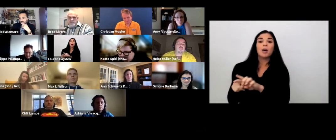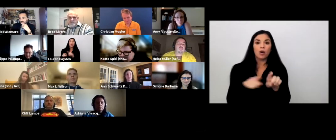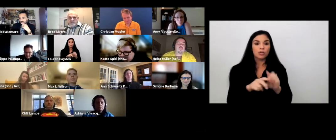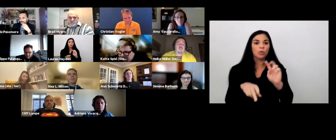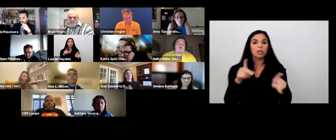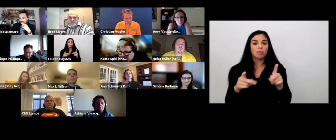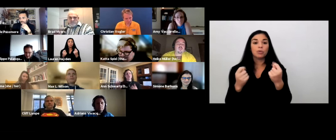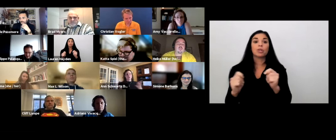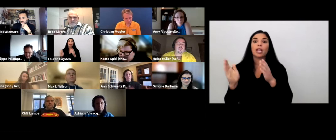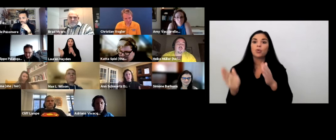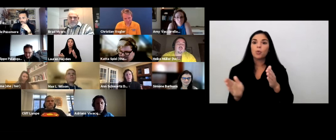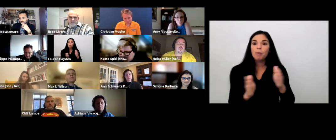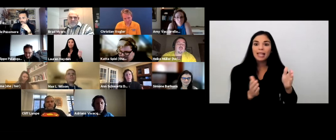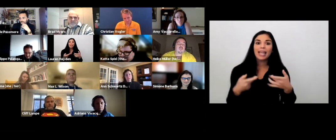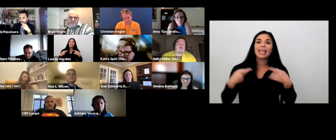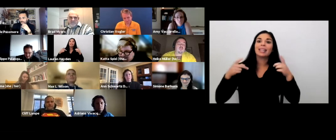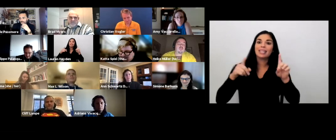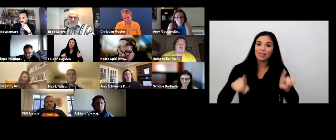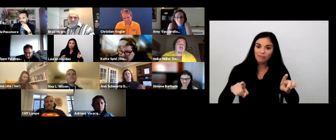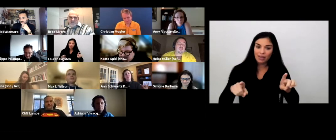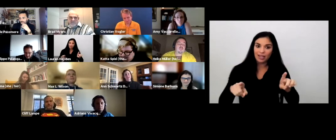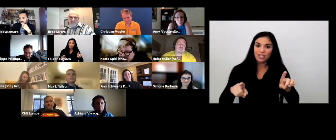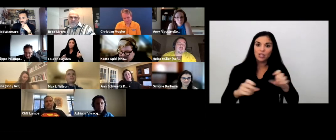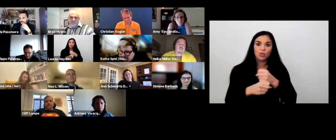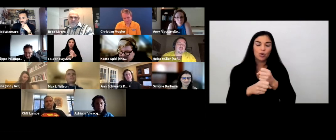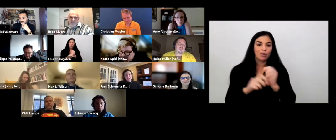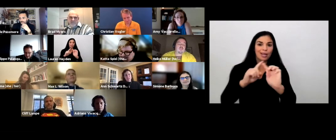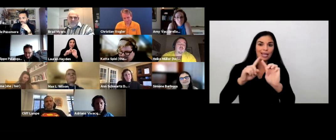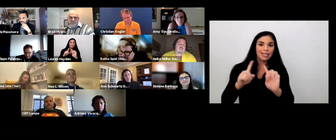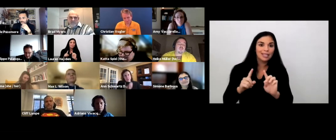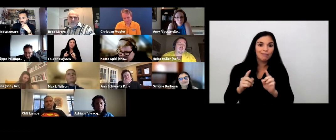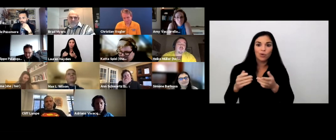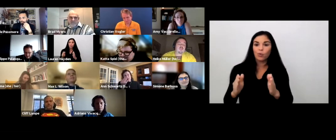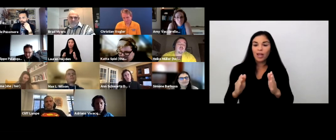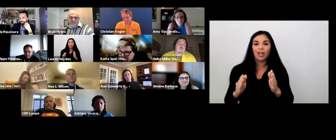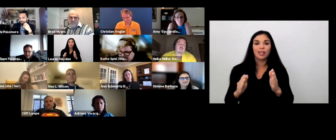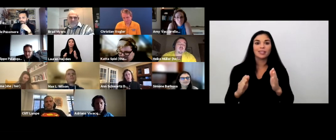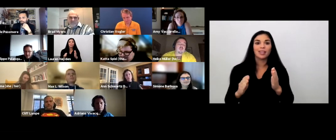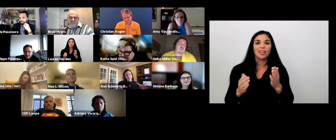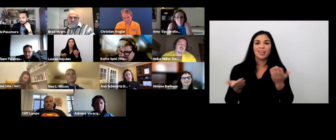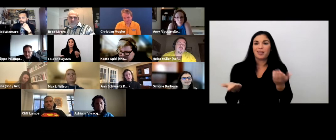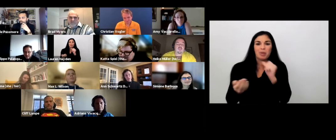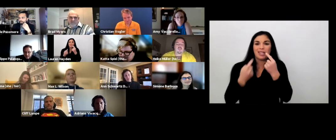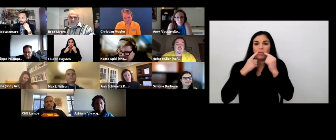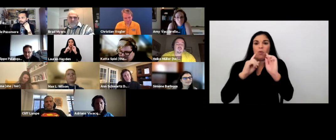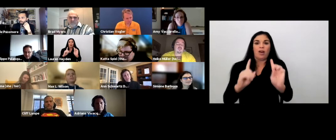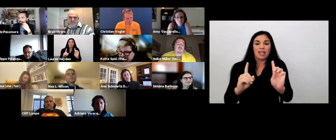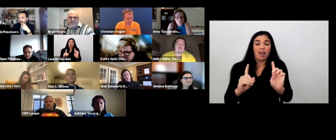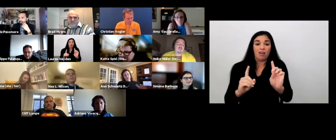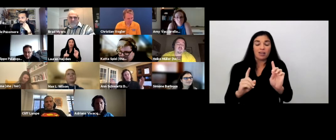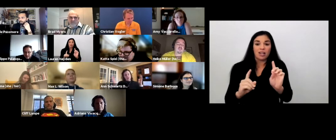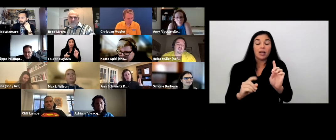this together to create all these modalities for it to not necessarily work out, because when you're at a